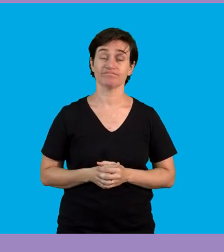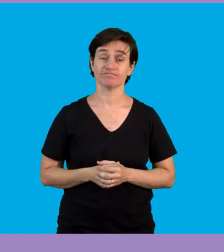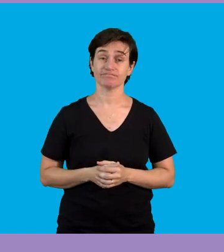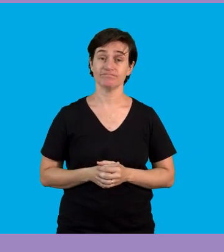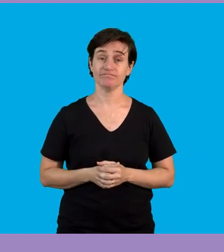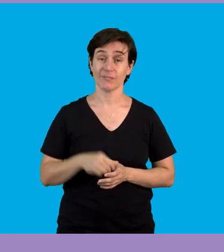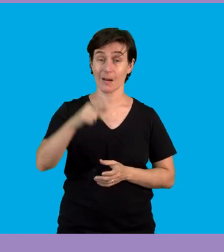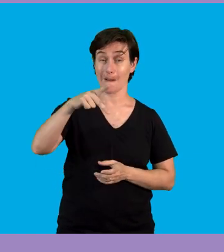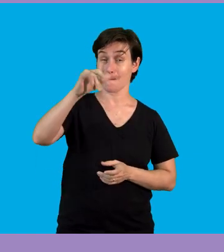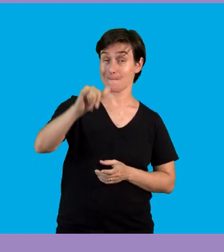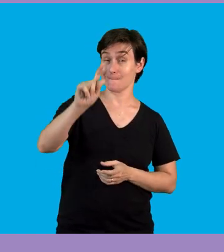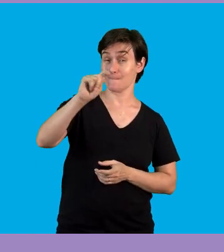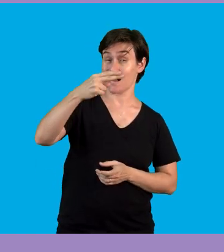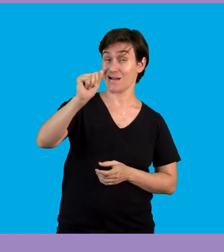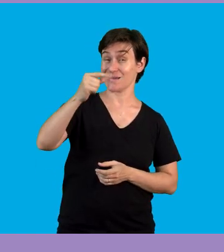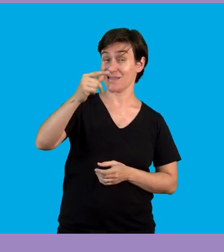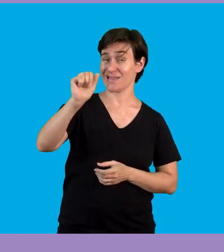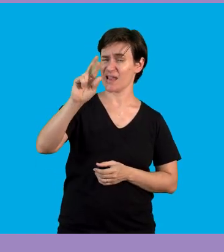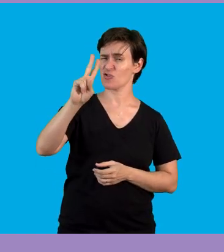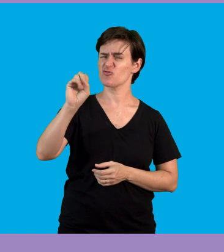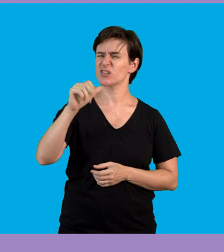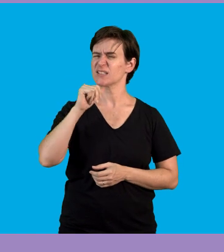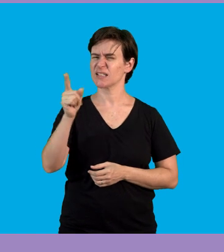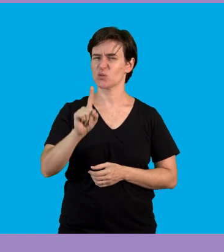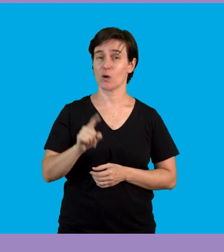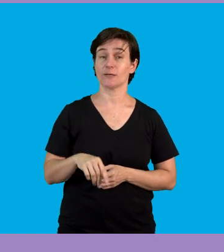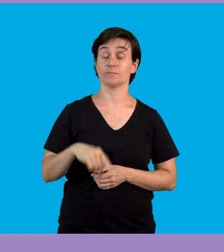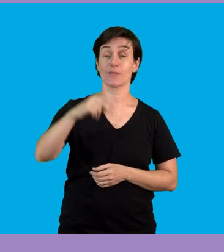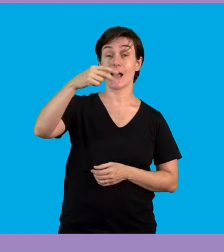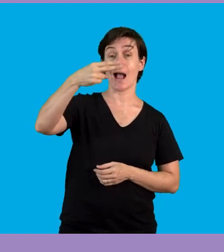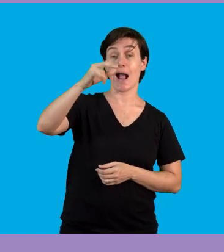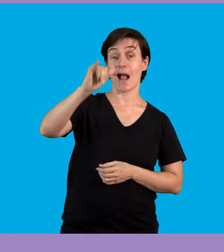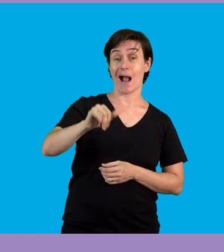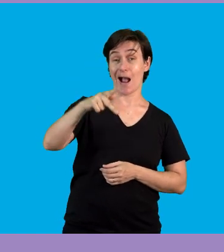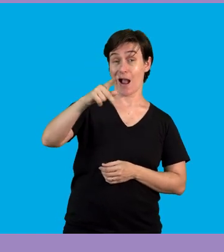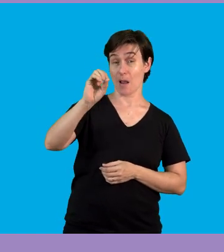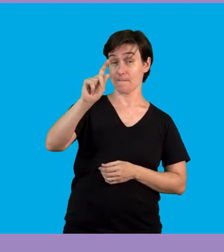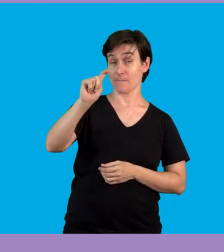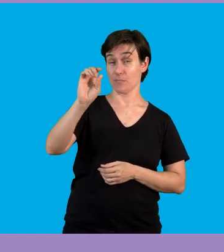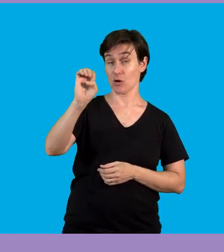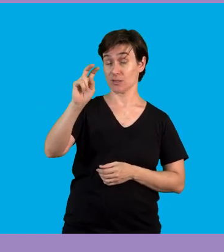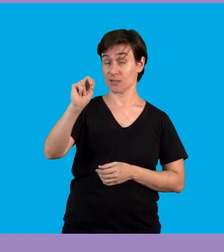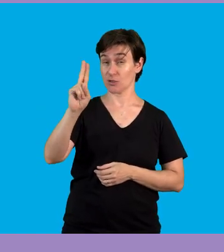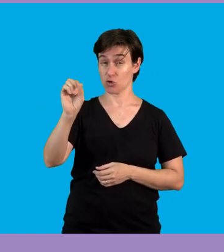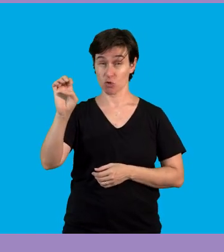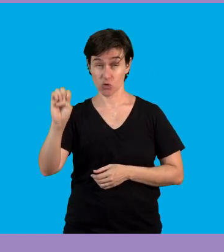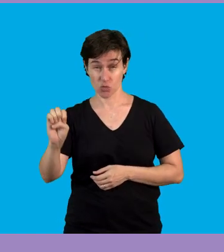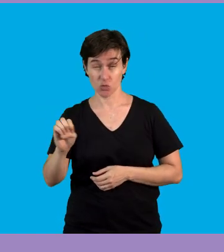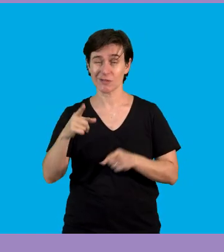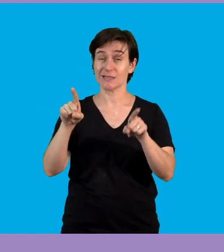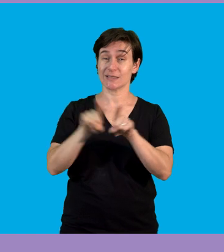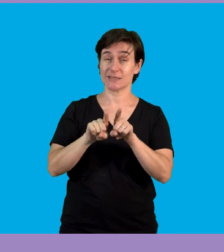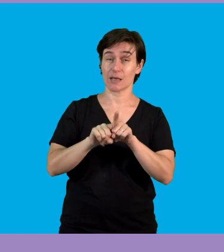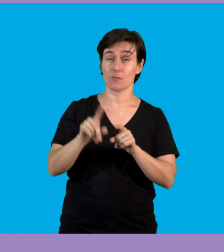there that the hypotenuse squared will be equals to one side